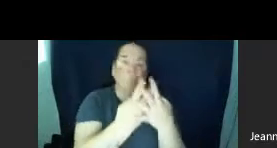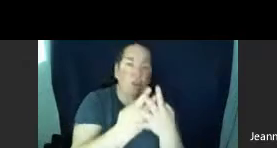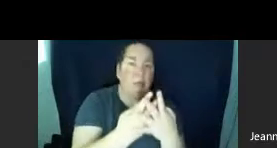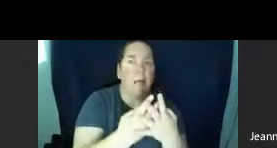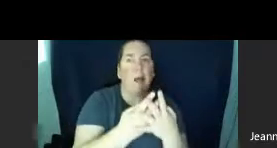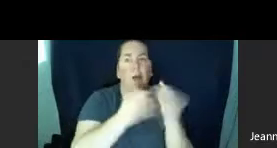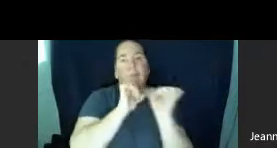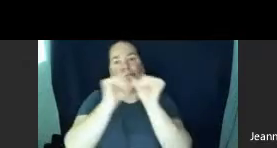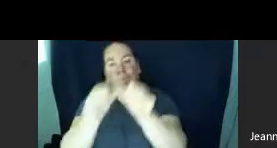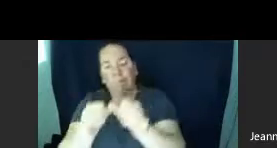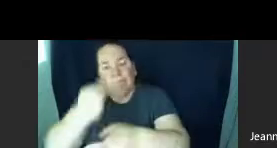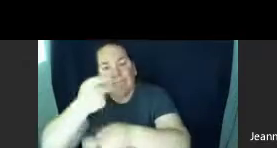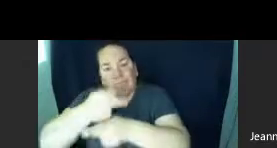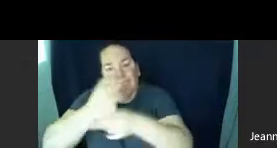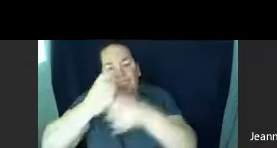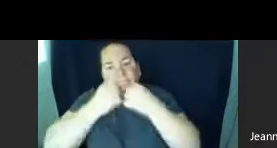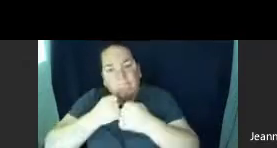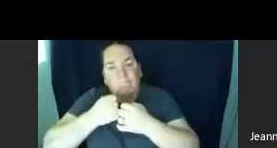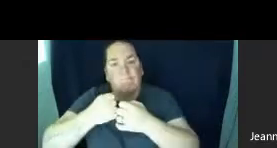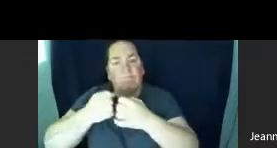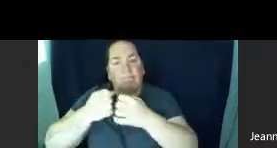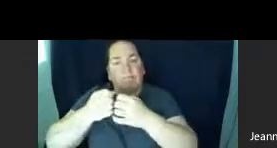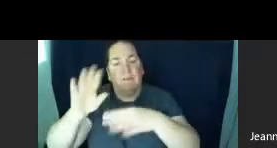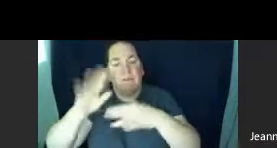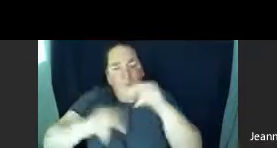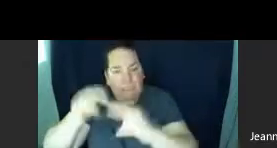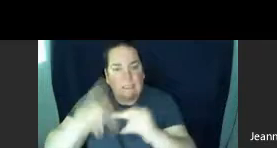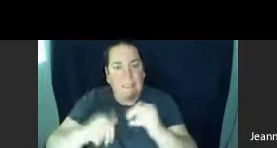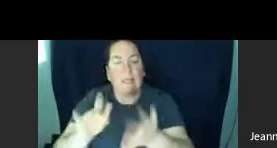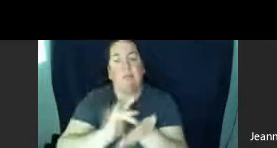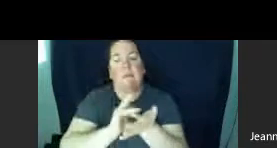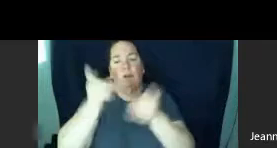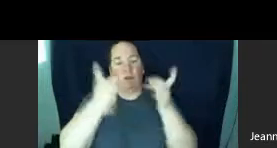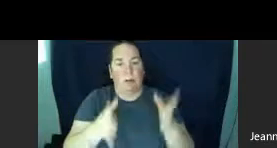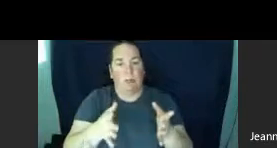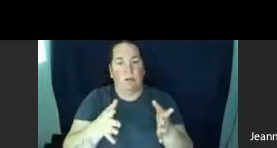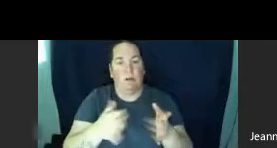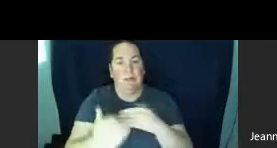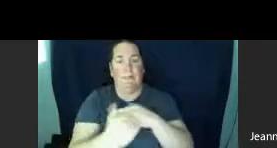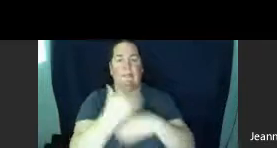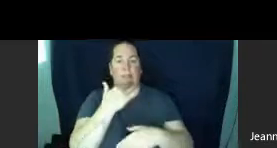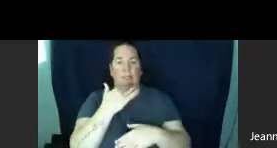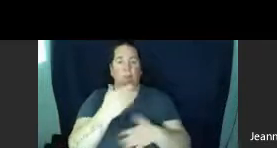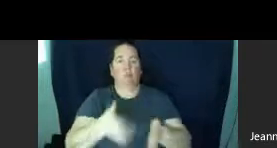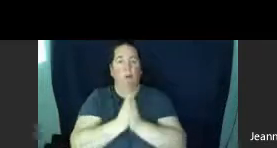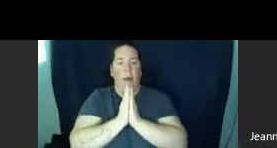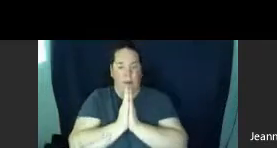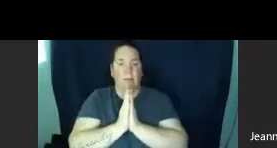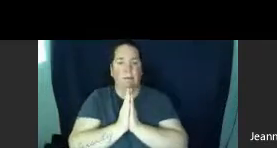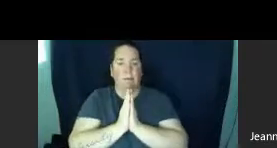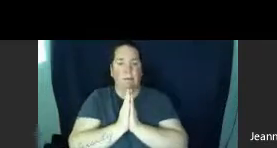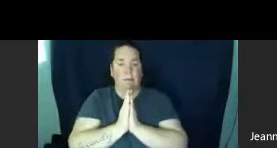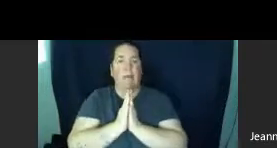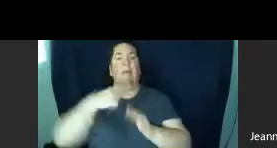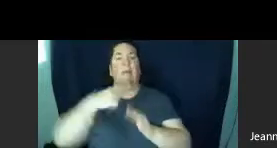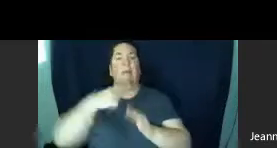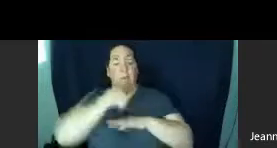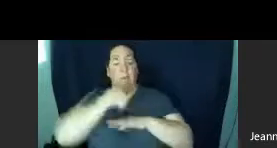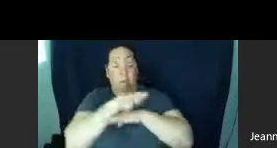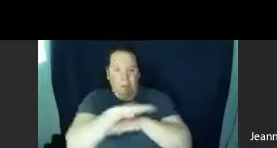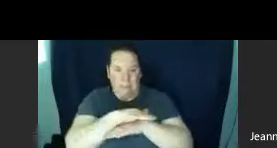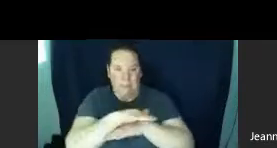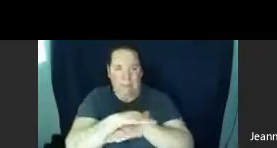care facility, the medical director is able to send us a request for treatment, and we are able to send it to them usually the same